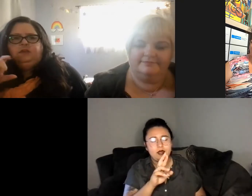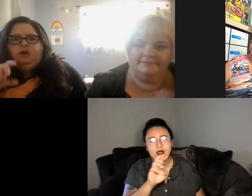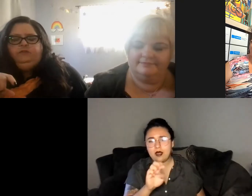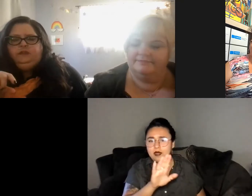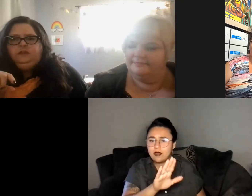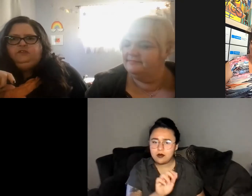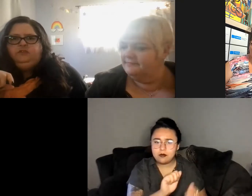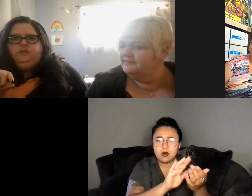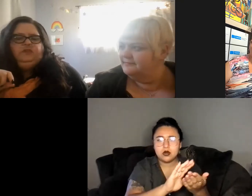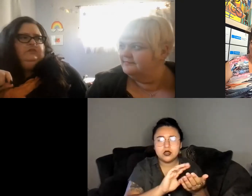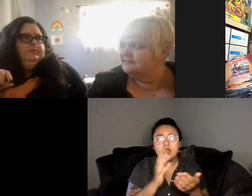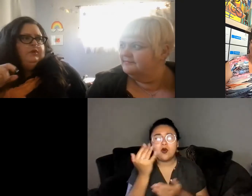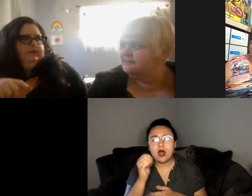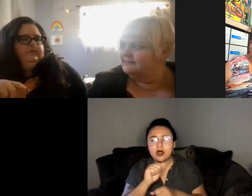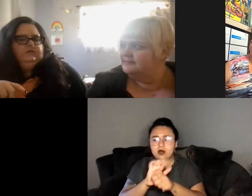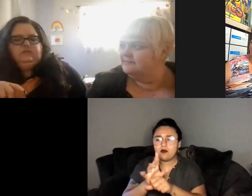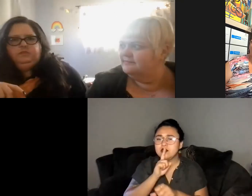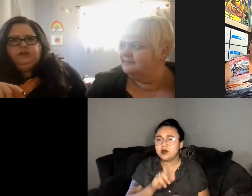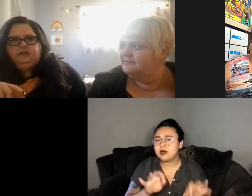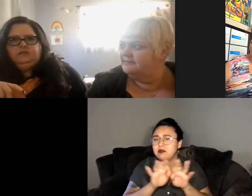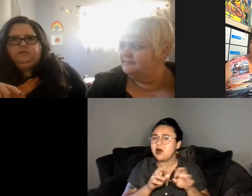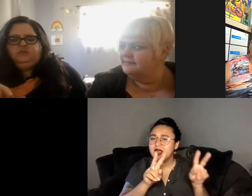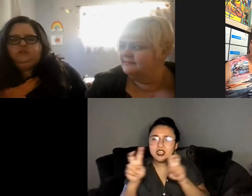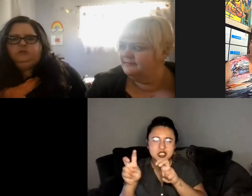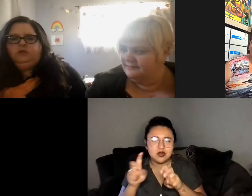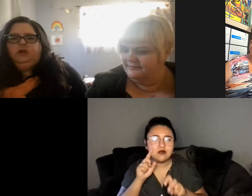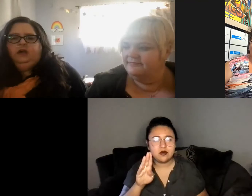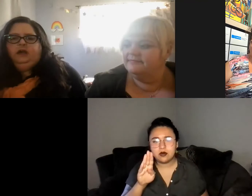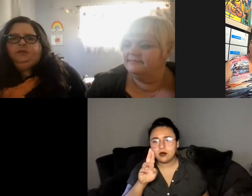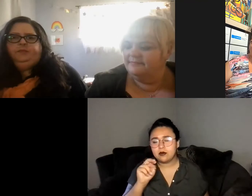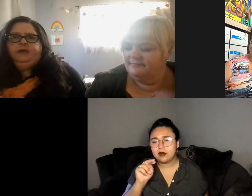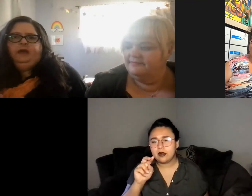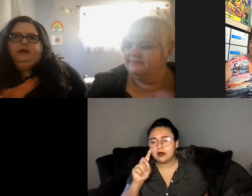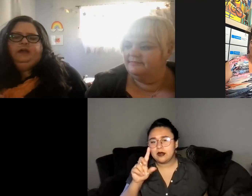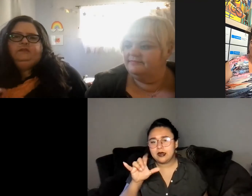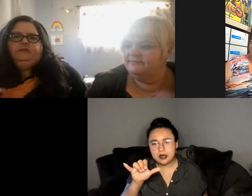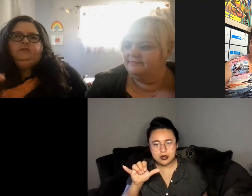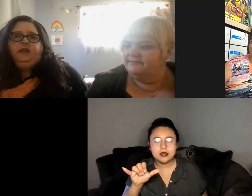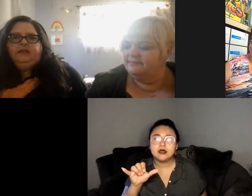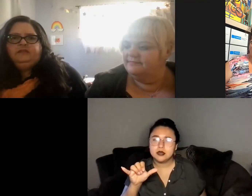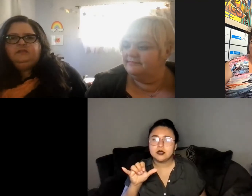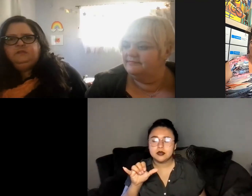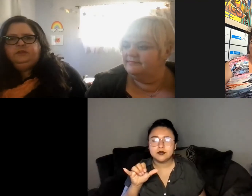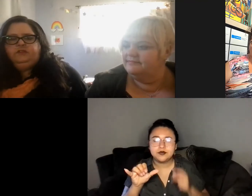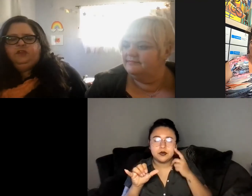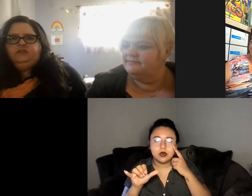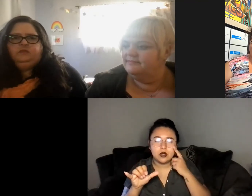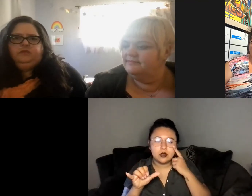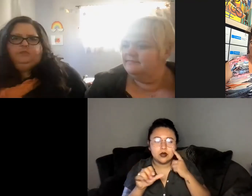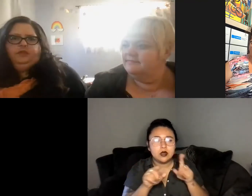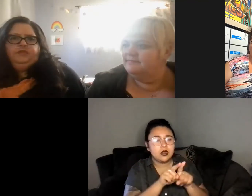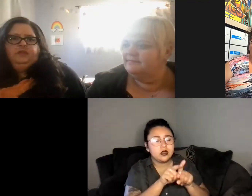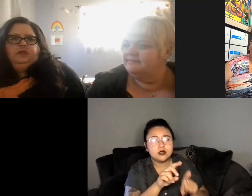the COVID issue was such an important issue to Brandie to pursue, as well as disability